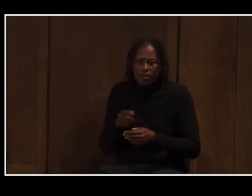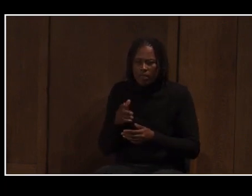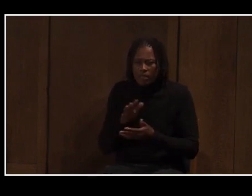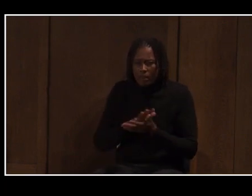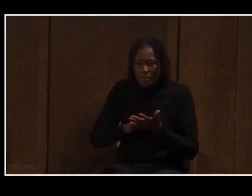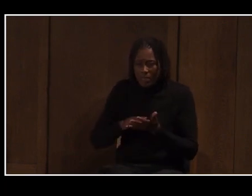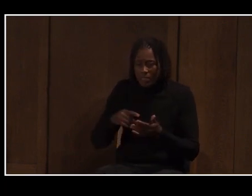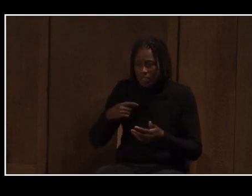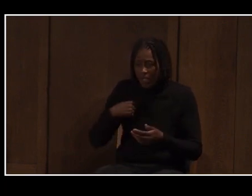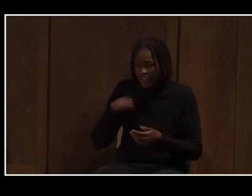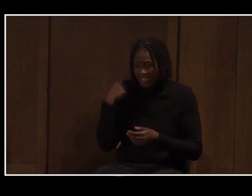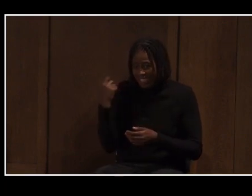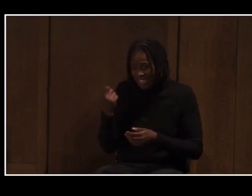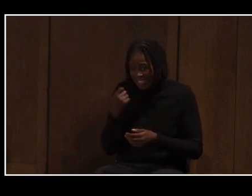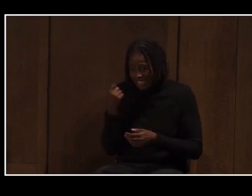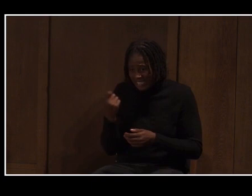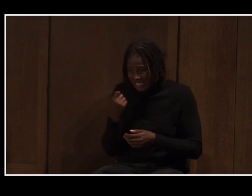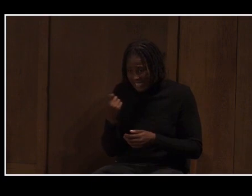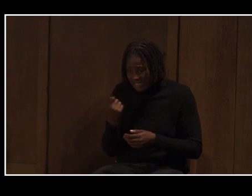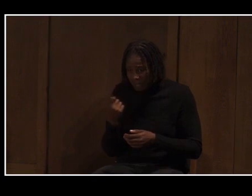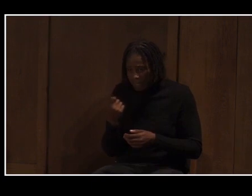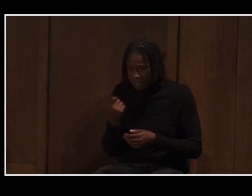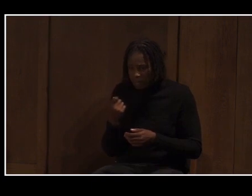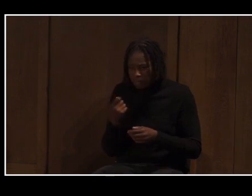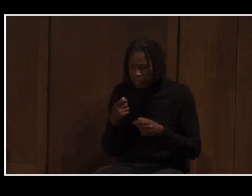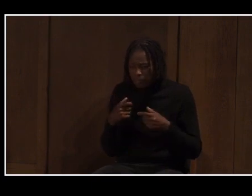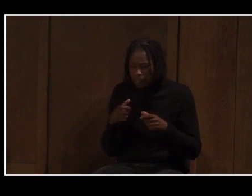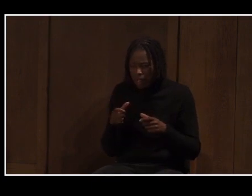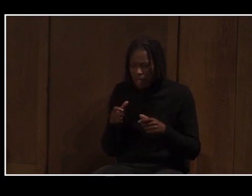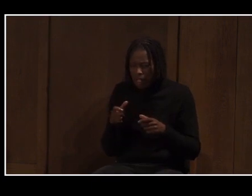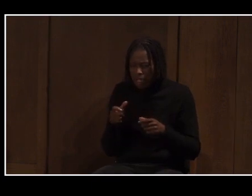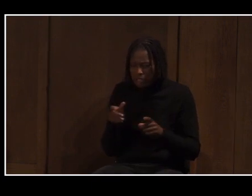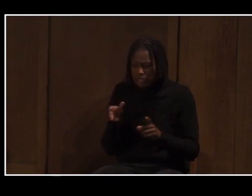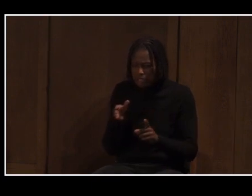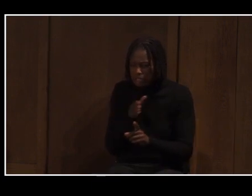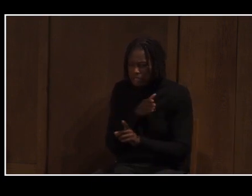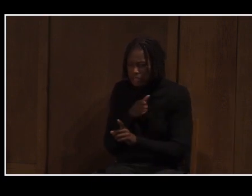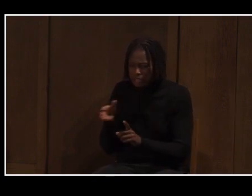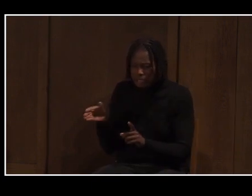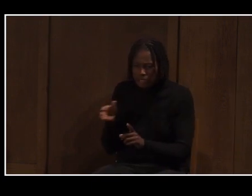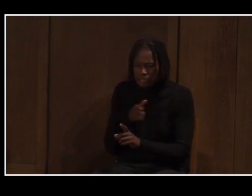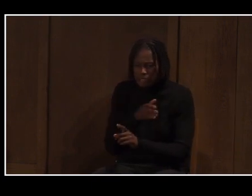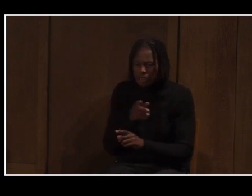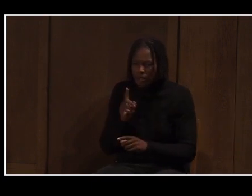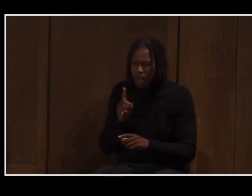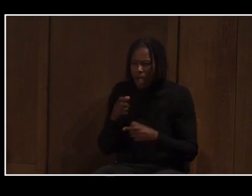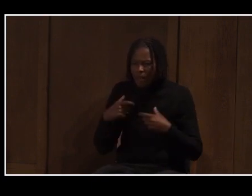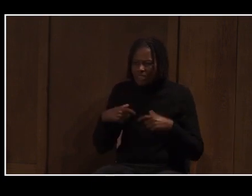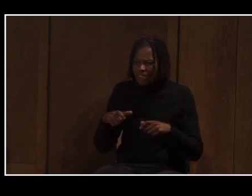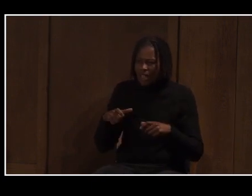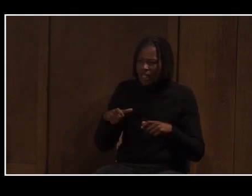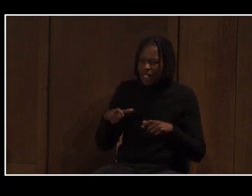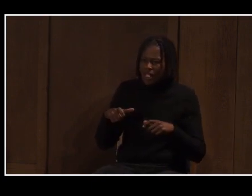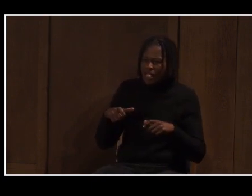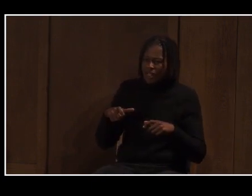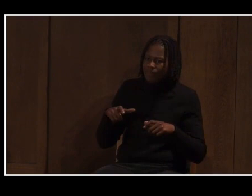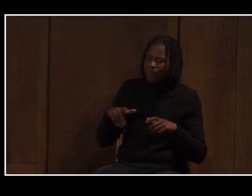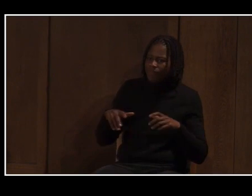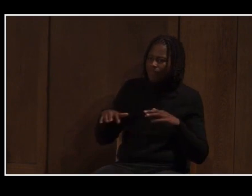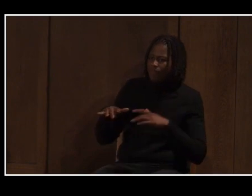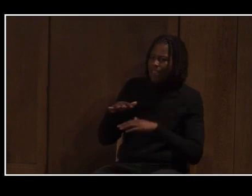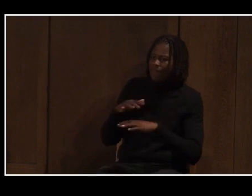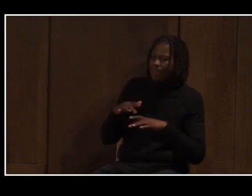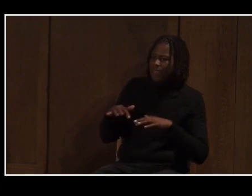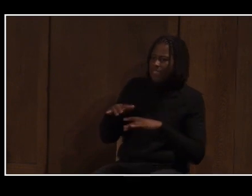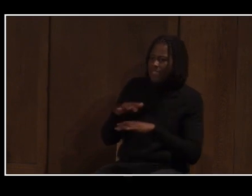that paradigm, but I'm kind of resisting in plain sight for some reason, you know? And